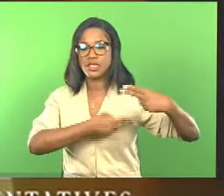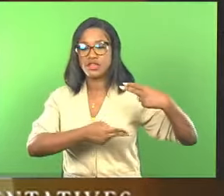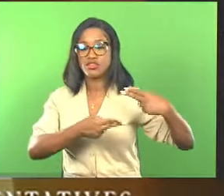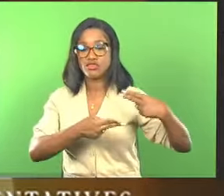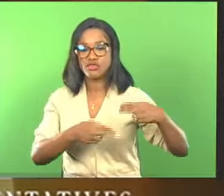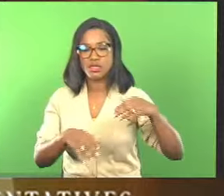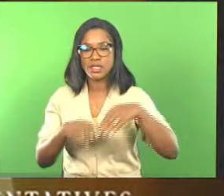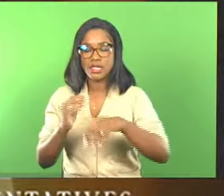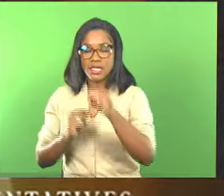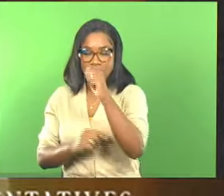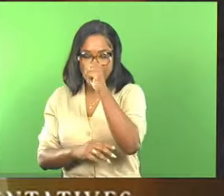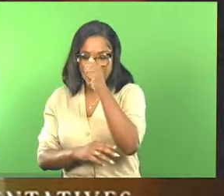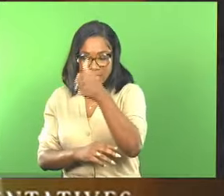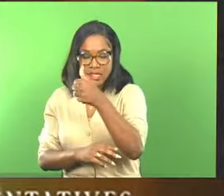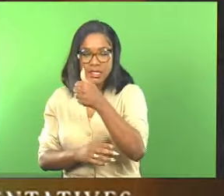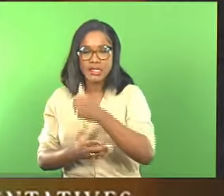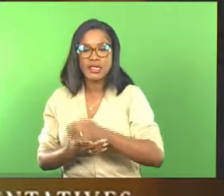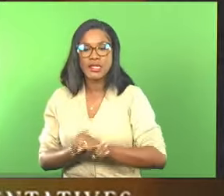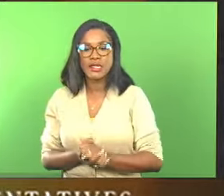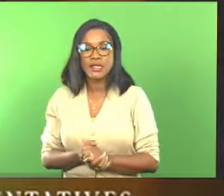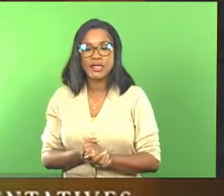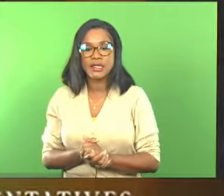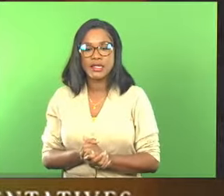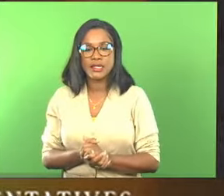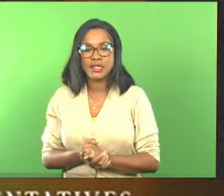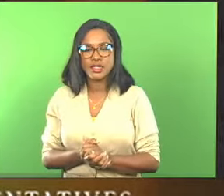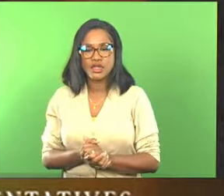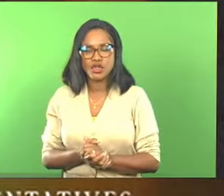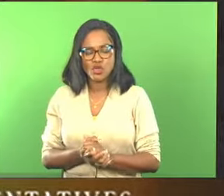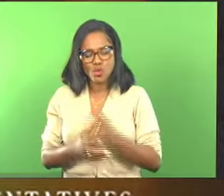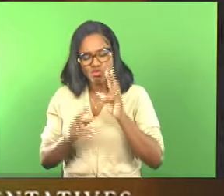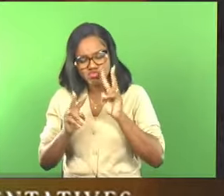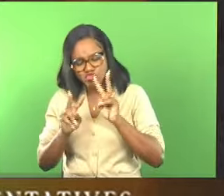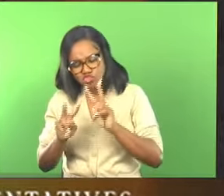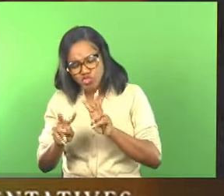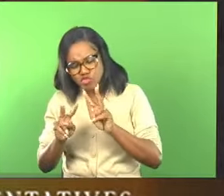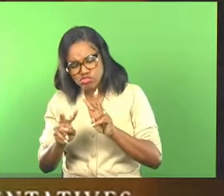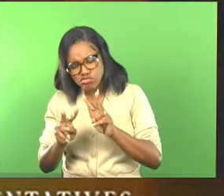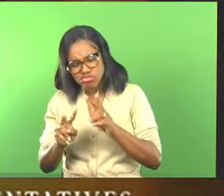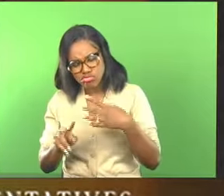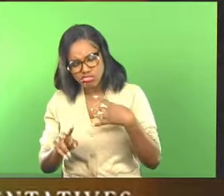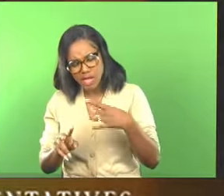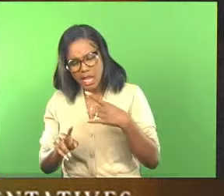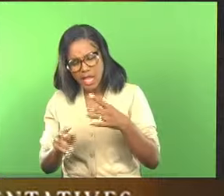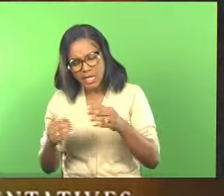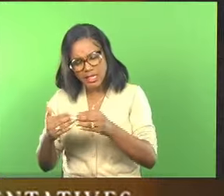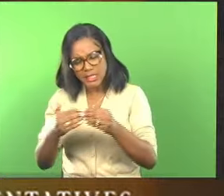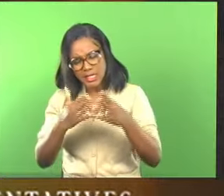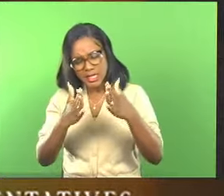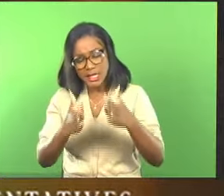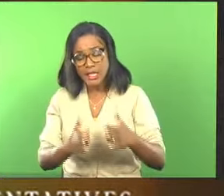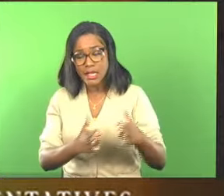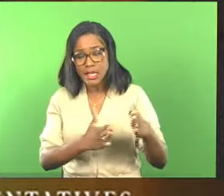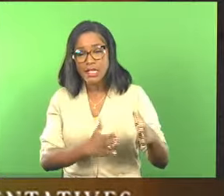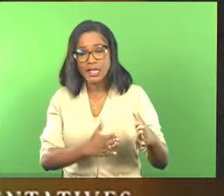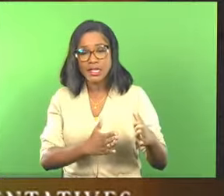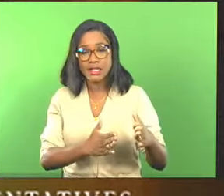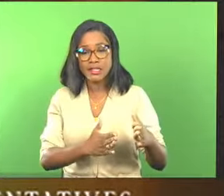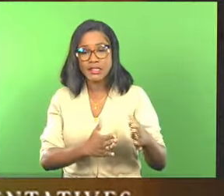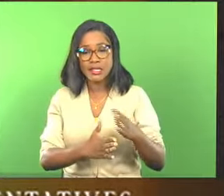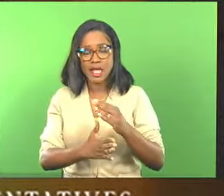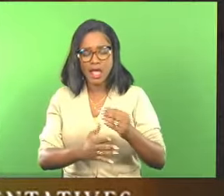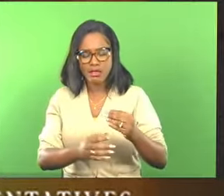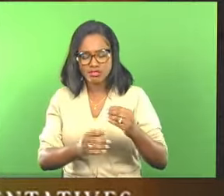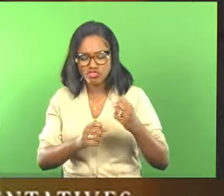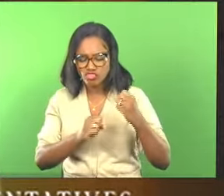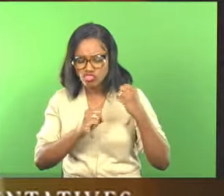India, we admire their leadership, grit, and determination.